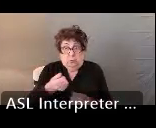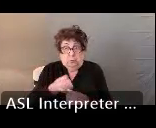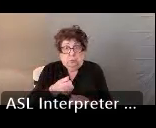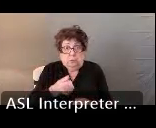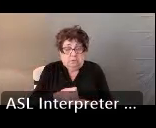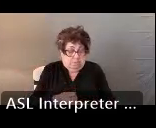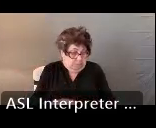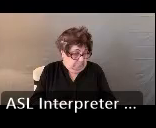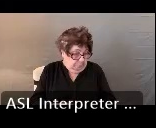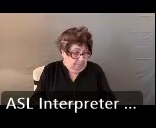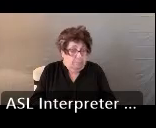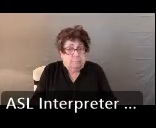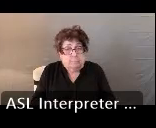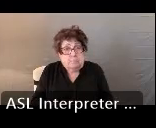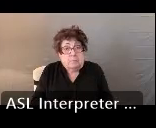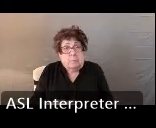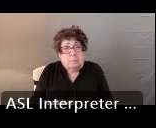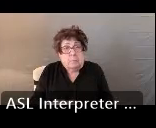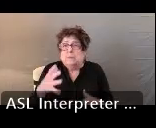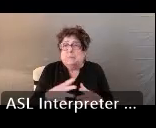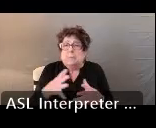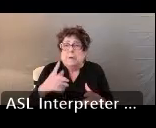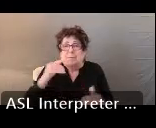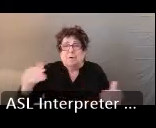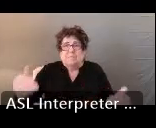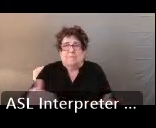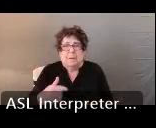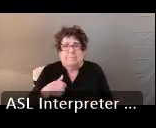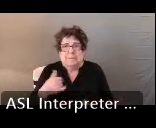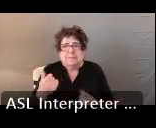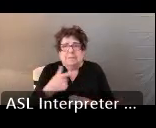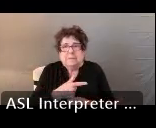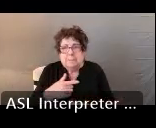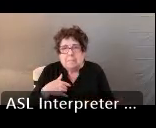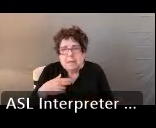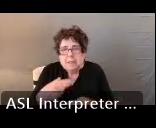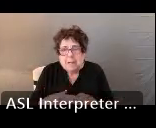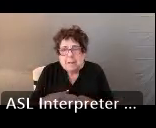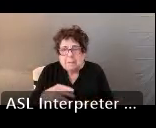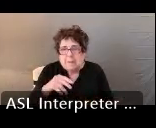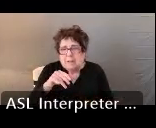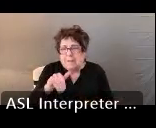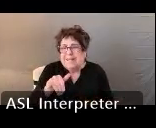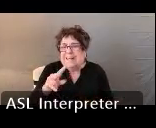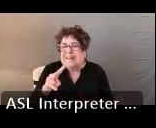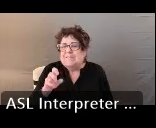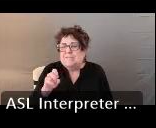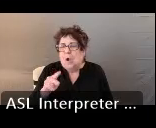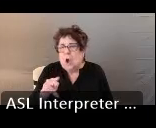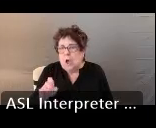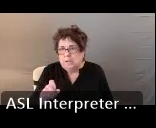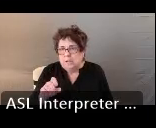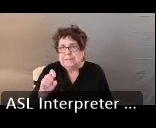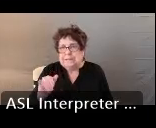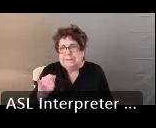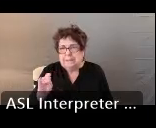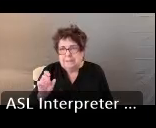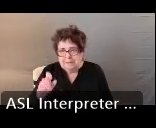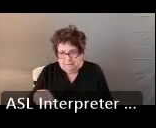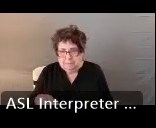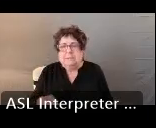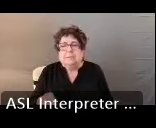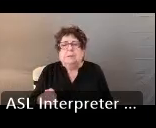Montserrat, yes, thank you so much for inviting me today. My name is Yvonne Simpson, and I'm in the Seattle area with